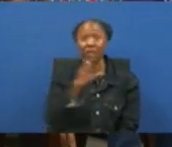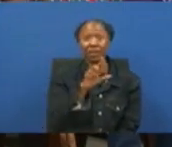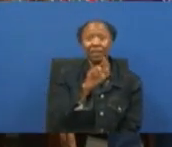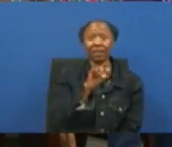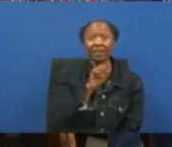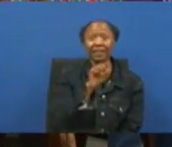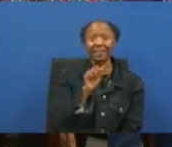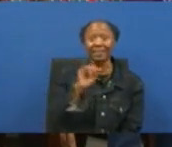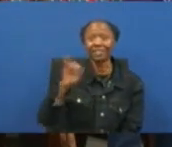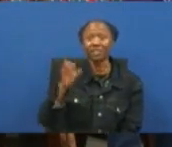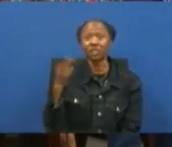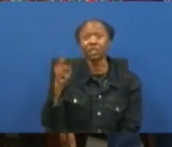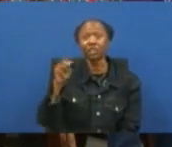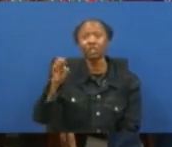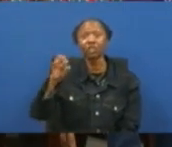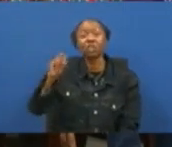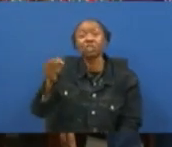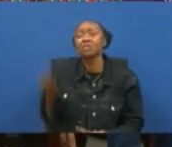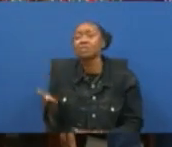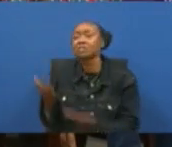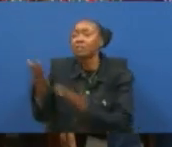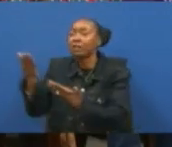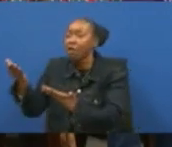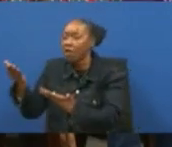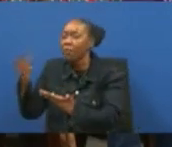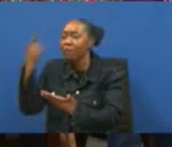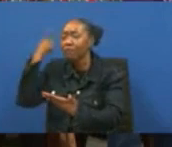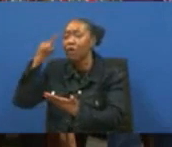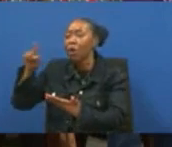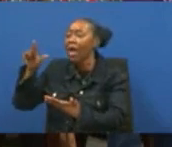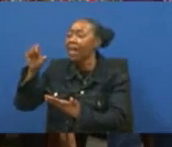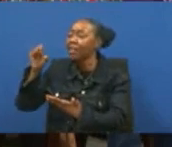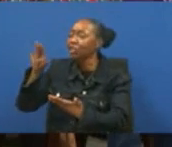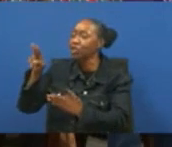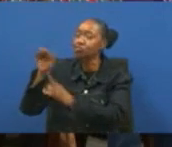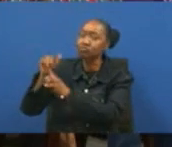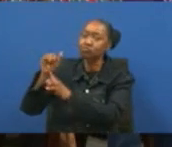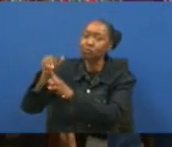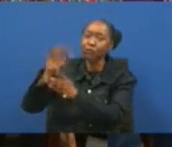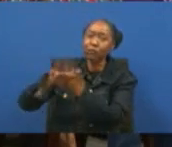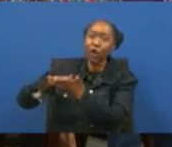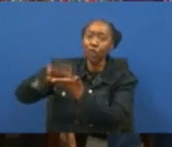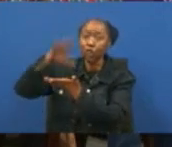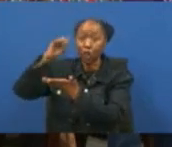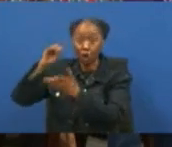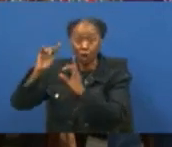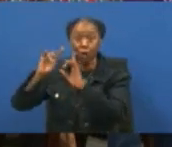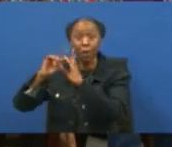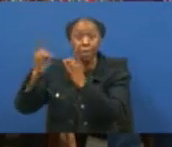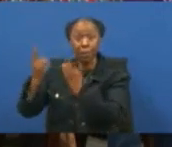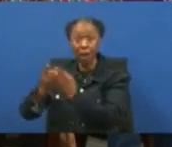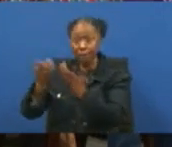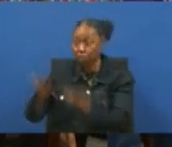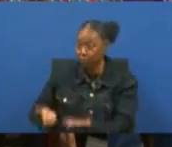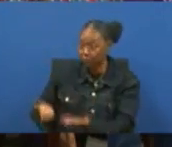Johnson recommended the program to LSU Service Learning Department,